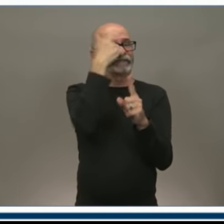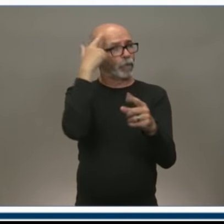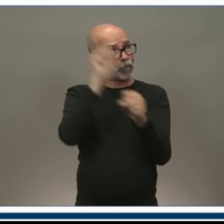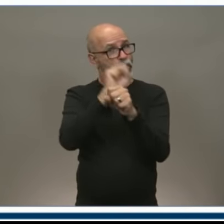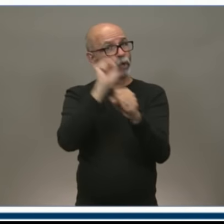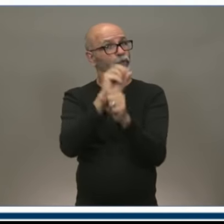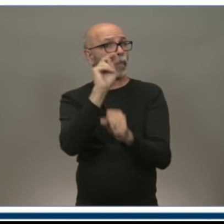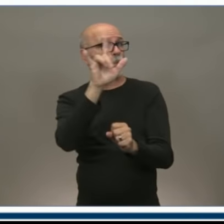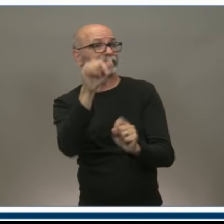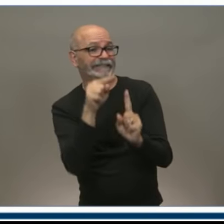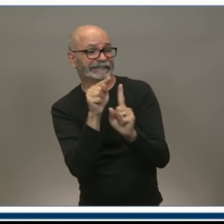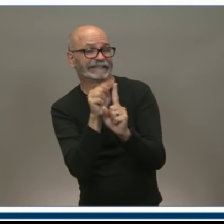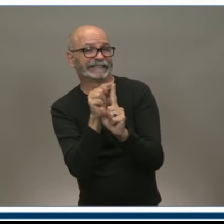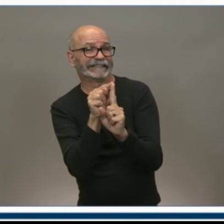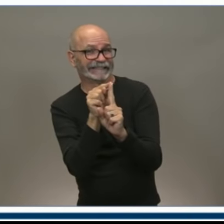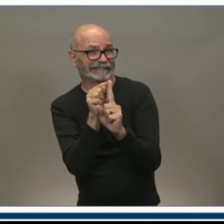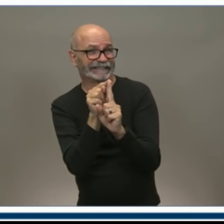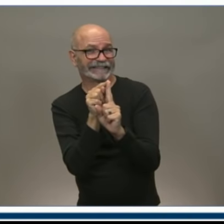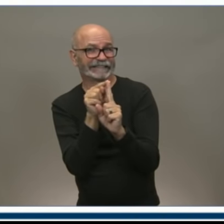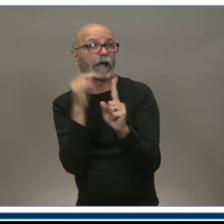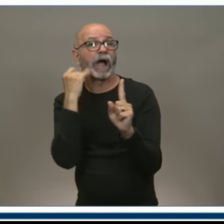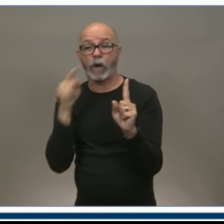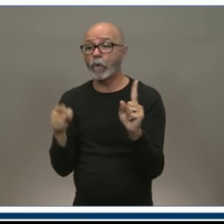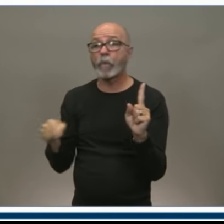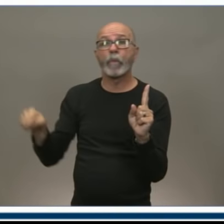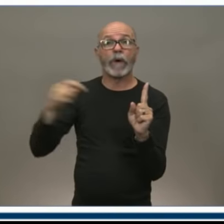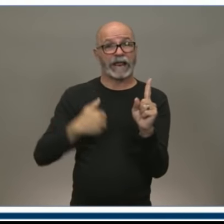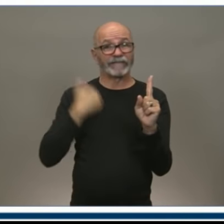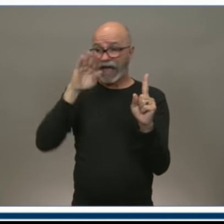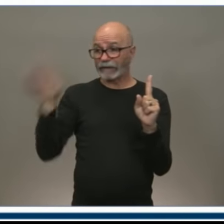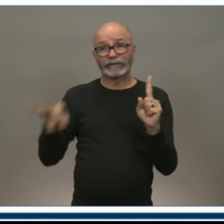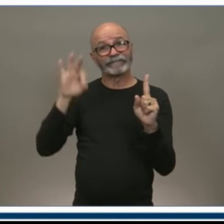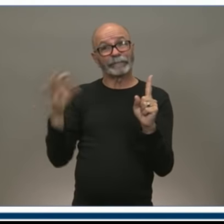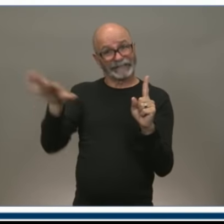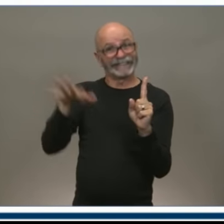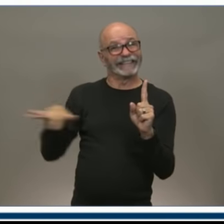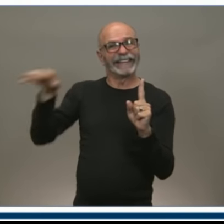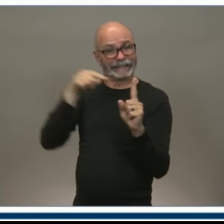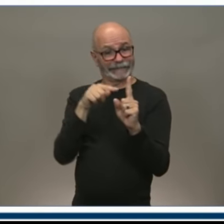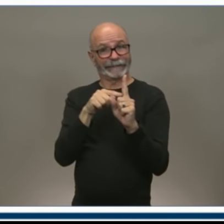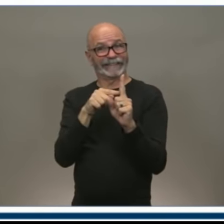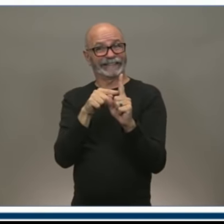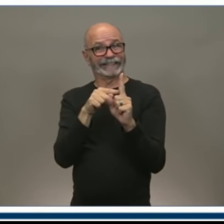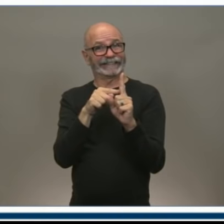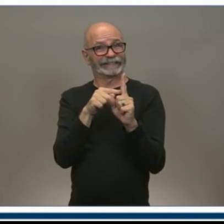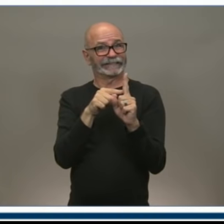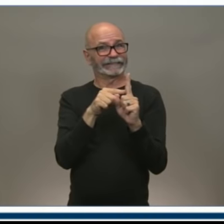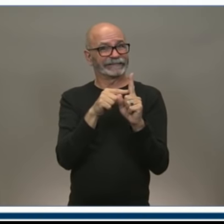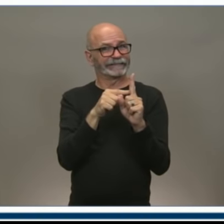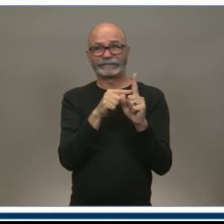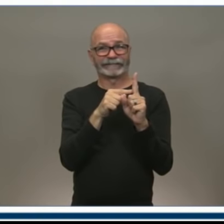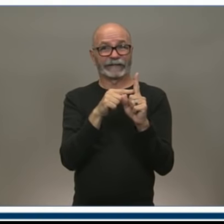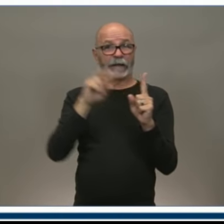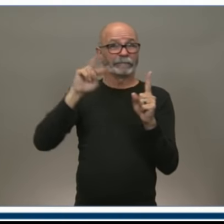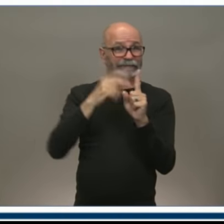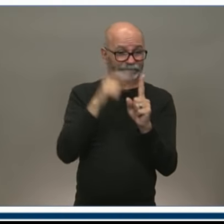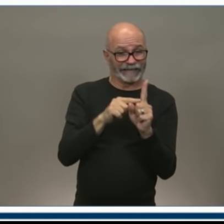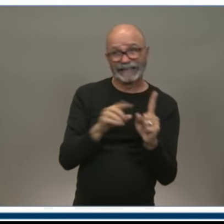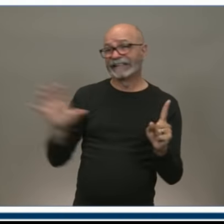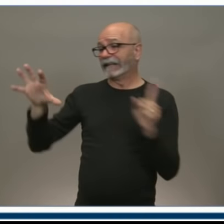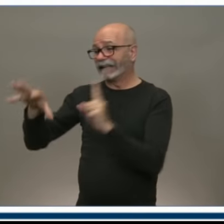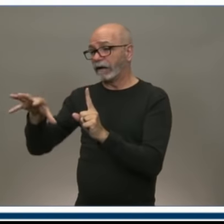and the rest of the household is exempted from the household quarantine as long